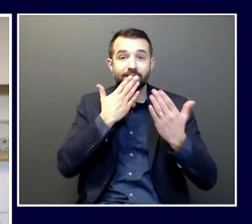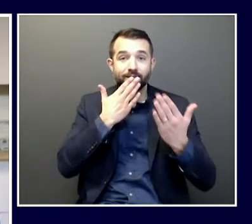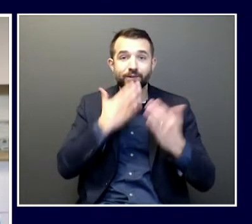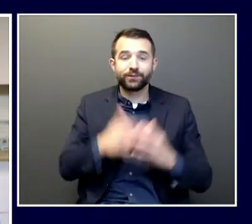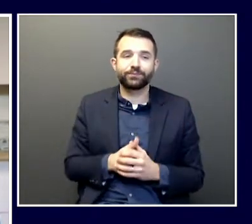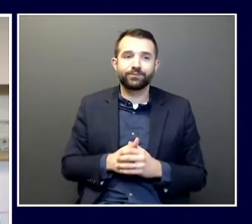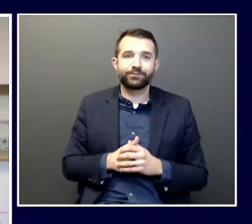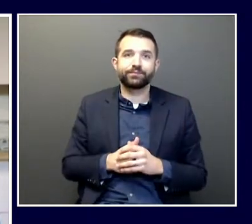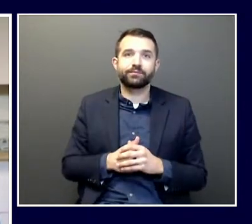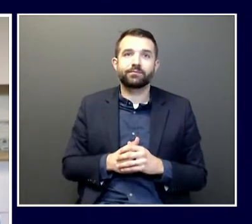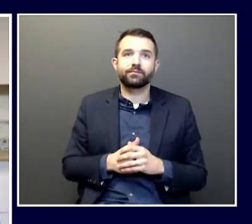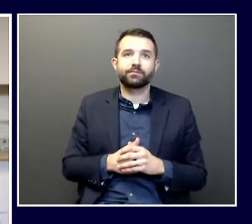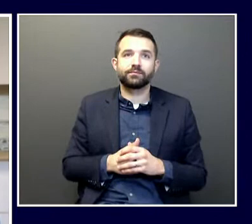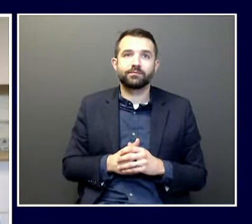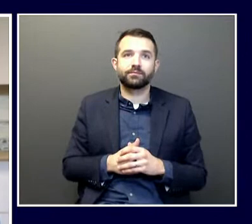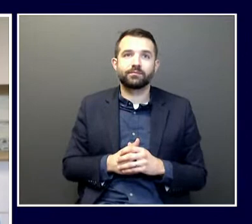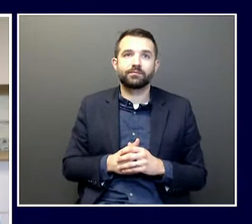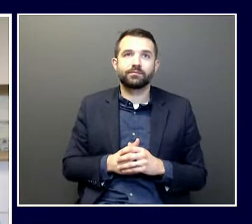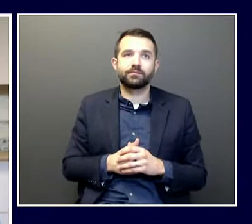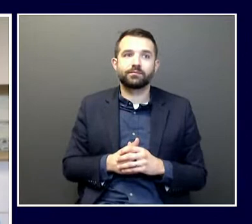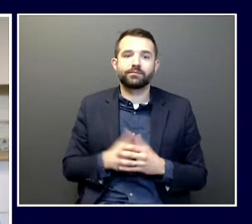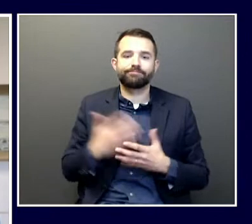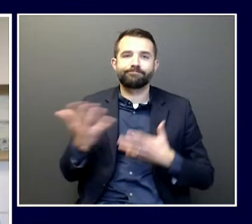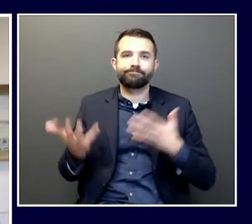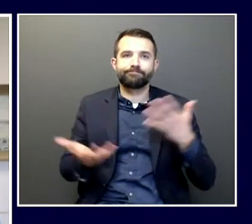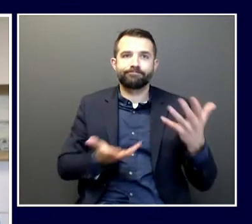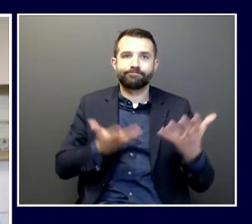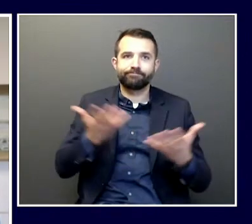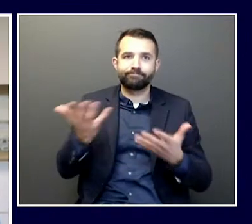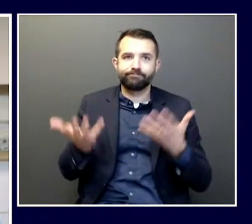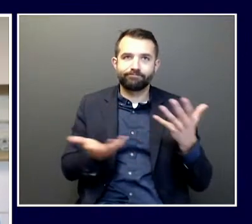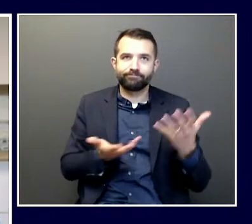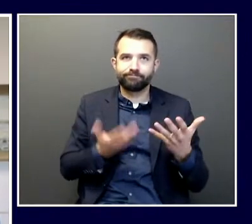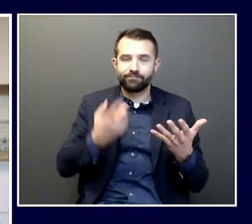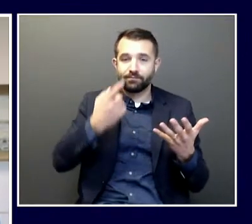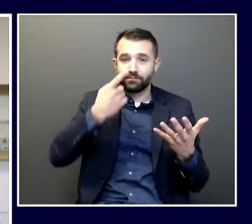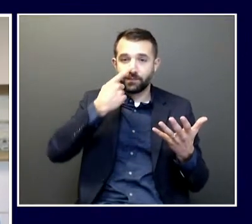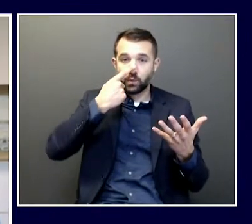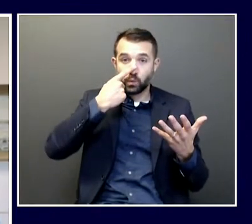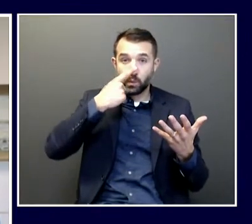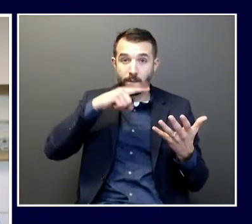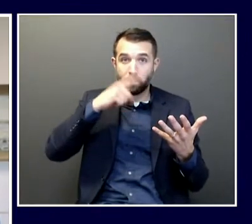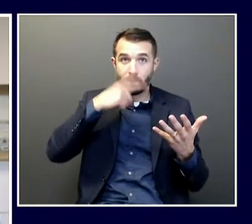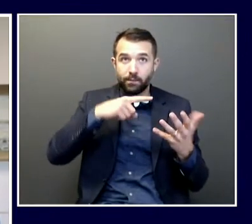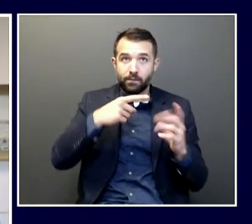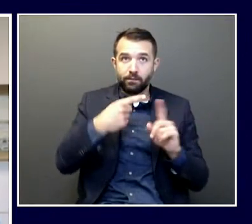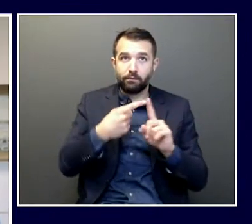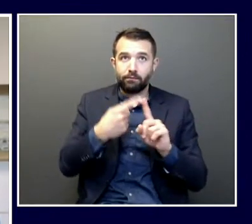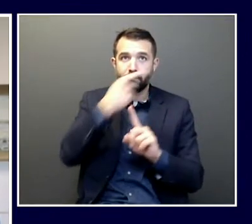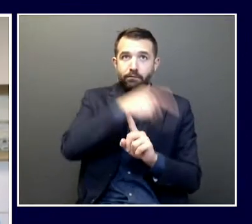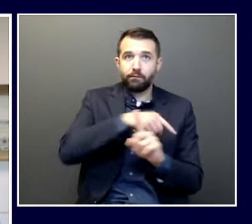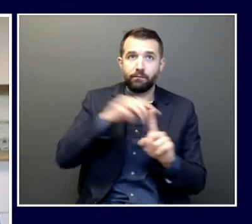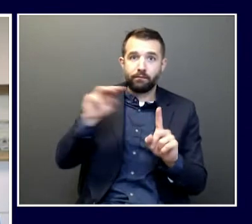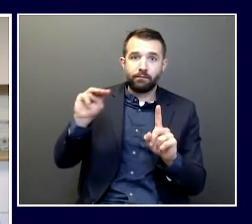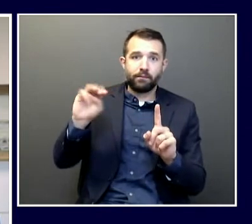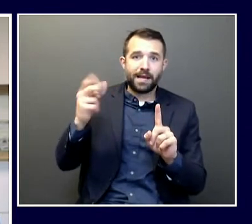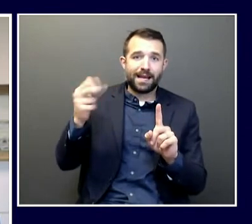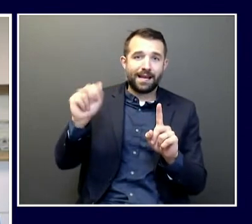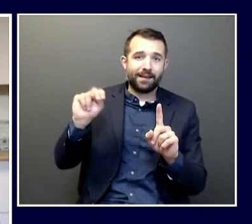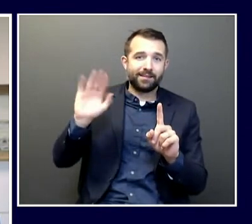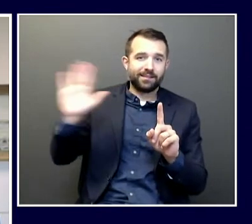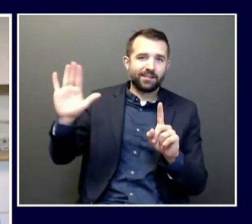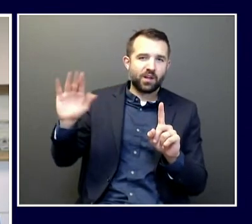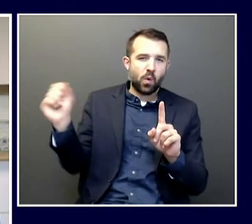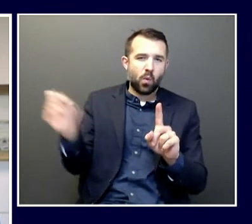of expanding a little bit on a question that Megan asked, looking at the geographic, not looking for specific